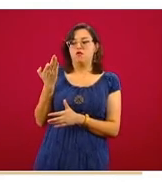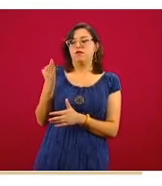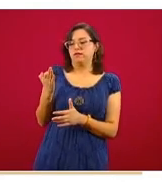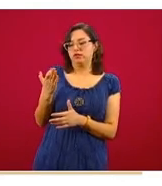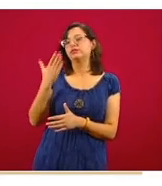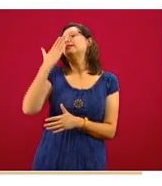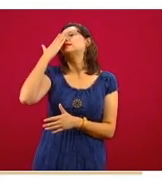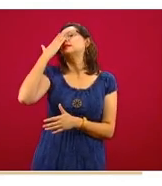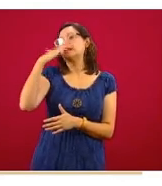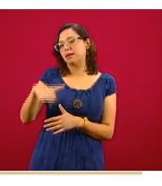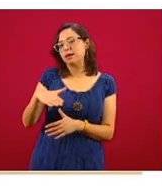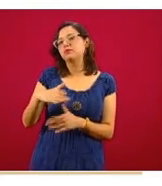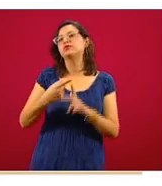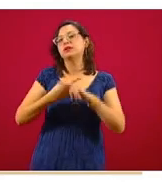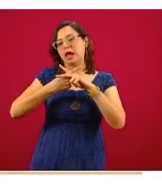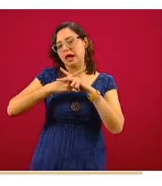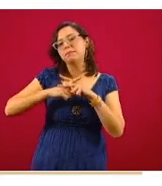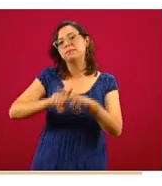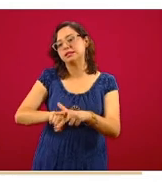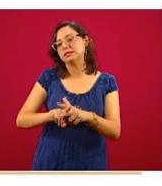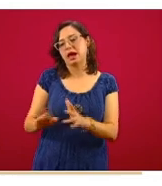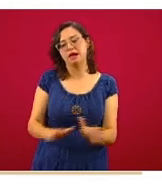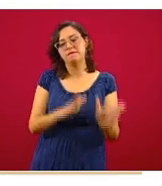it matches